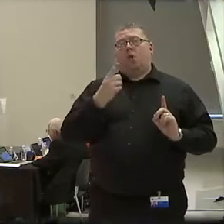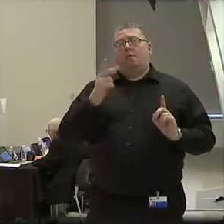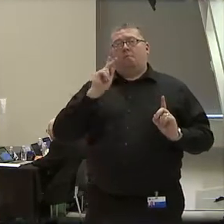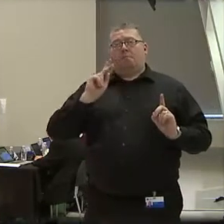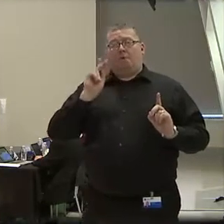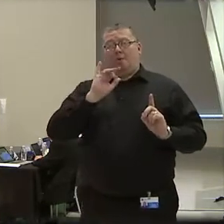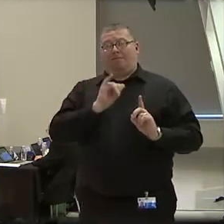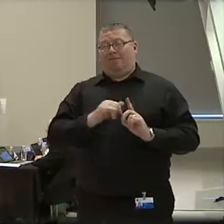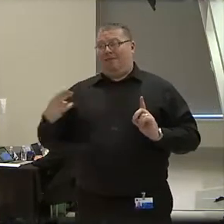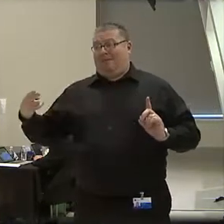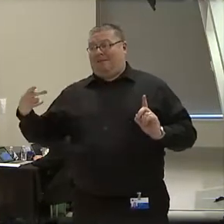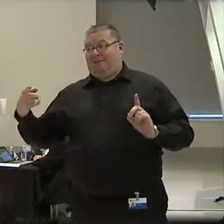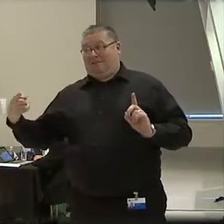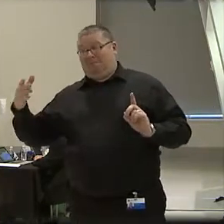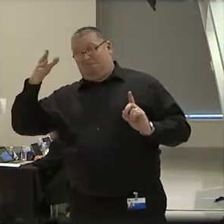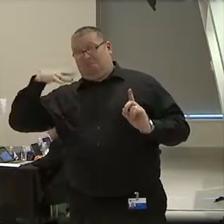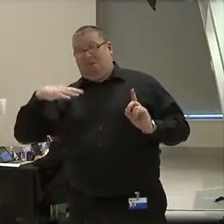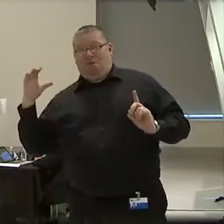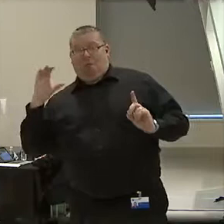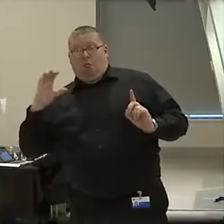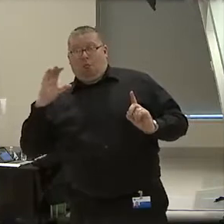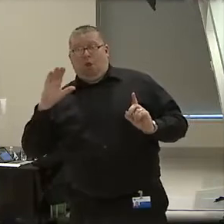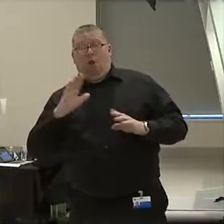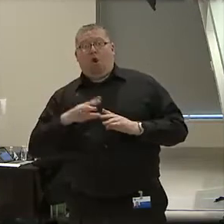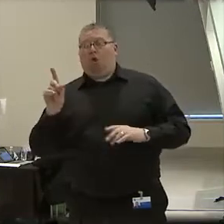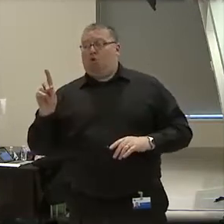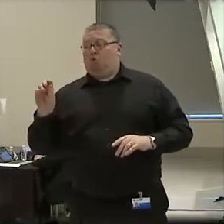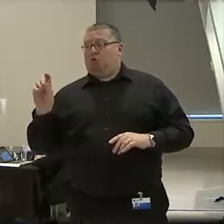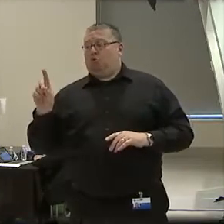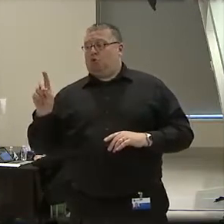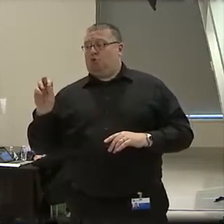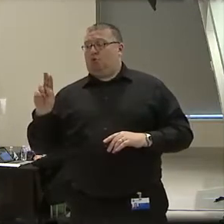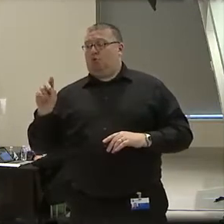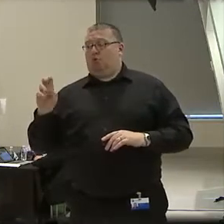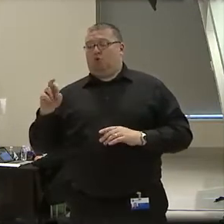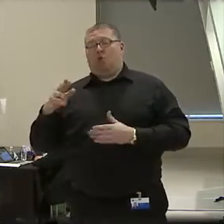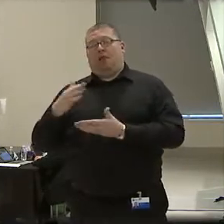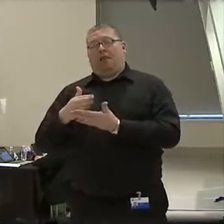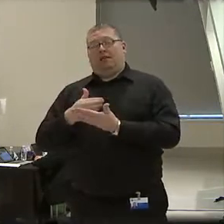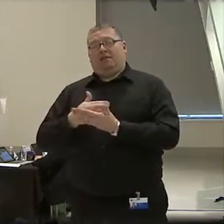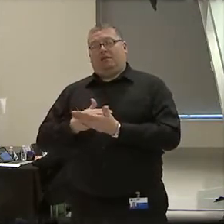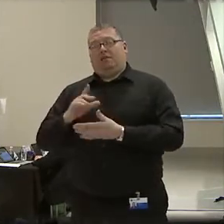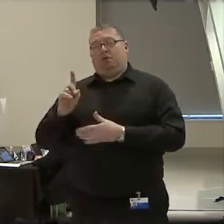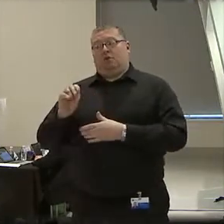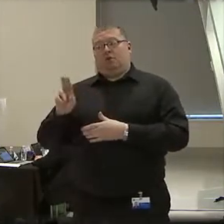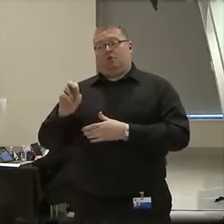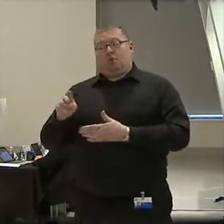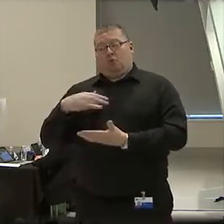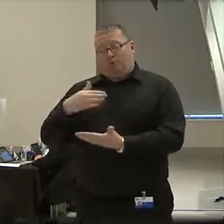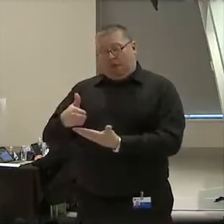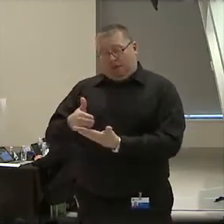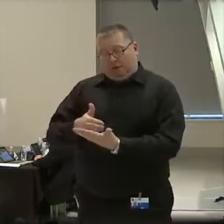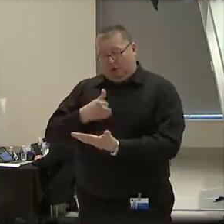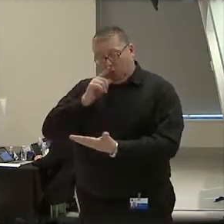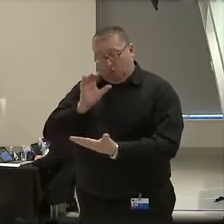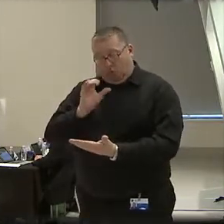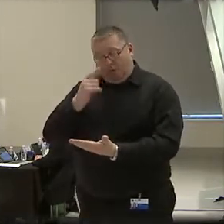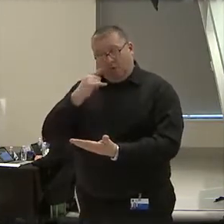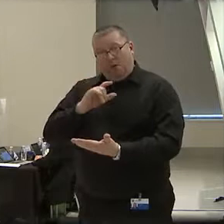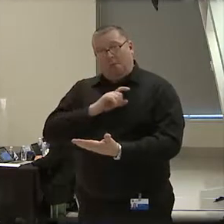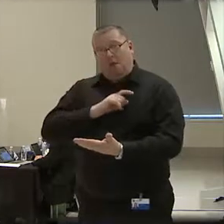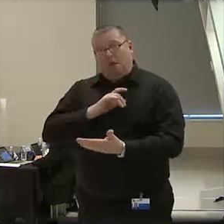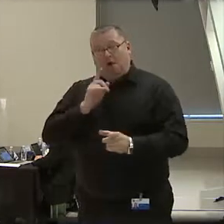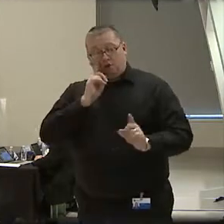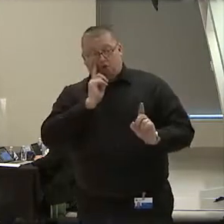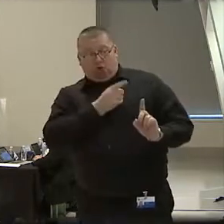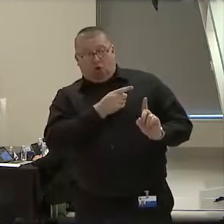people that was on Dorner's list, had been mentioned in Dorner's manifesto, and likely